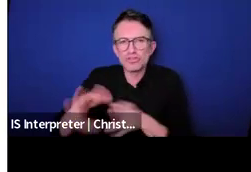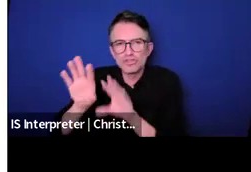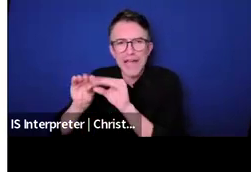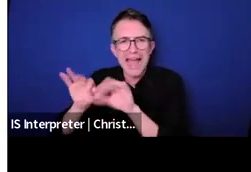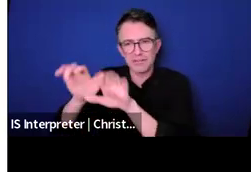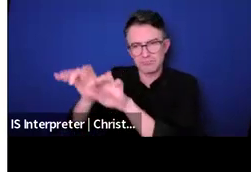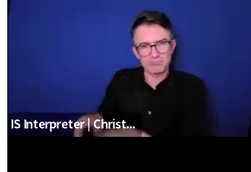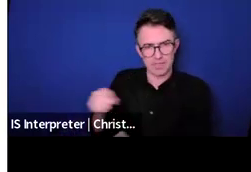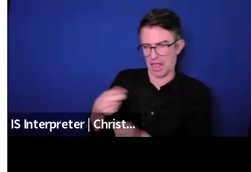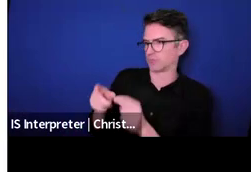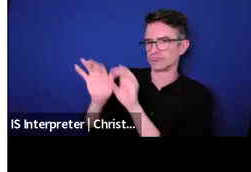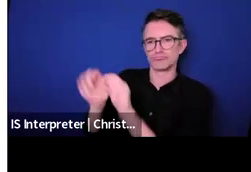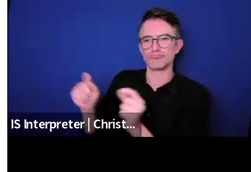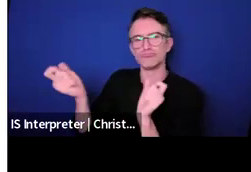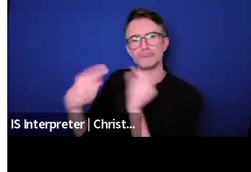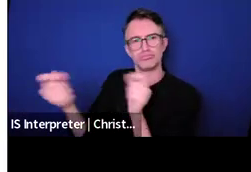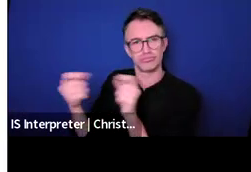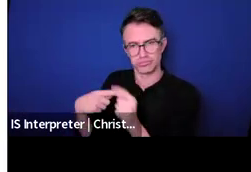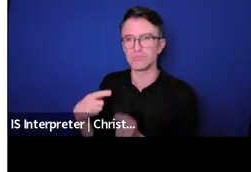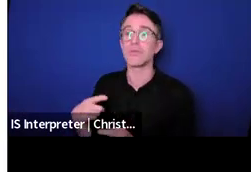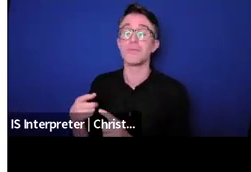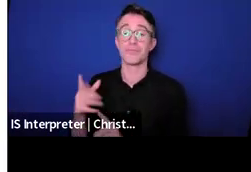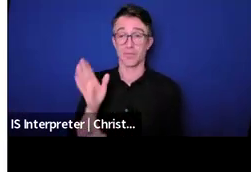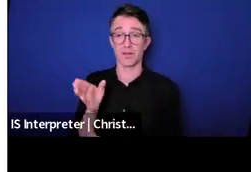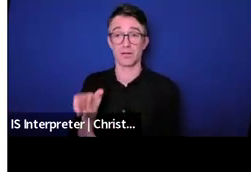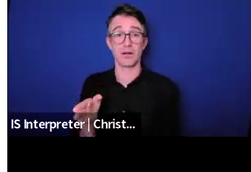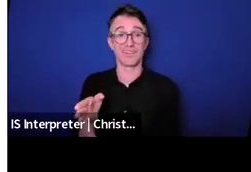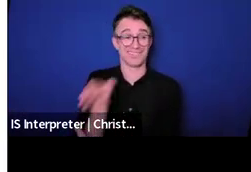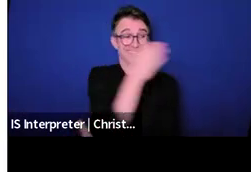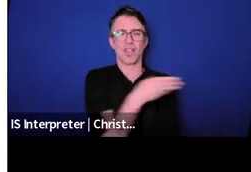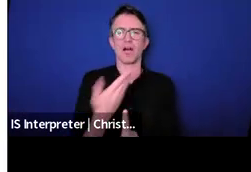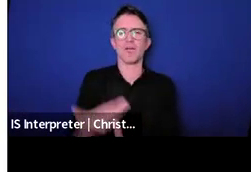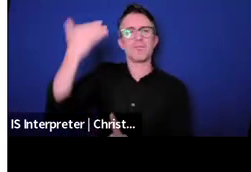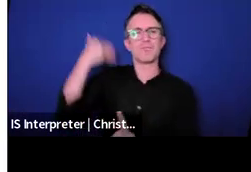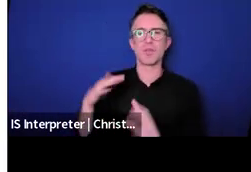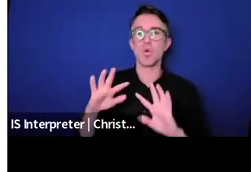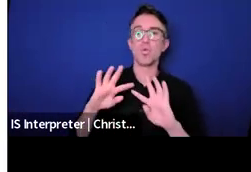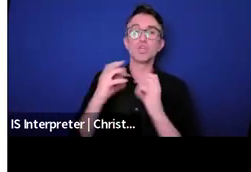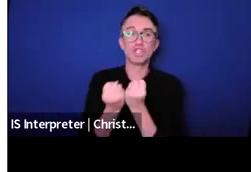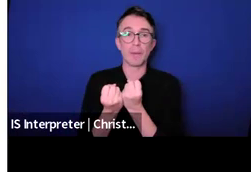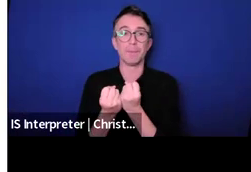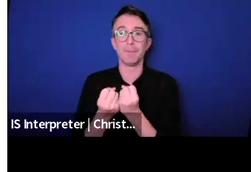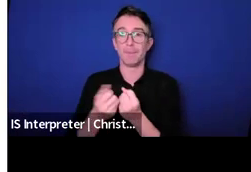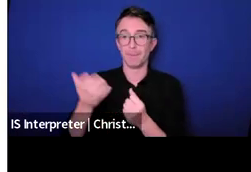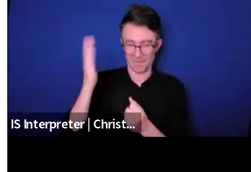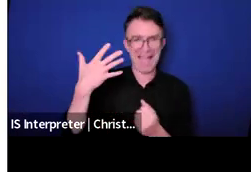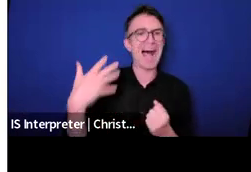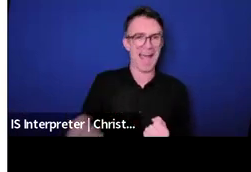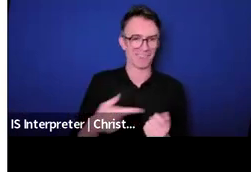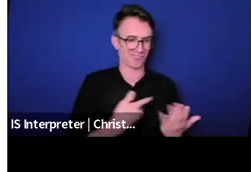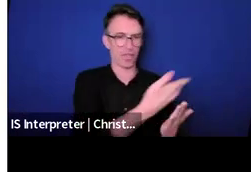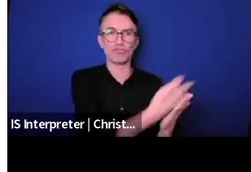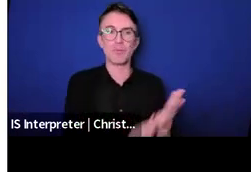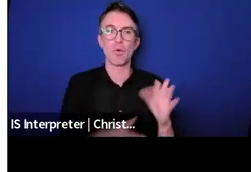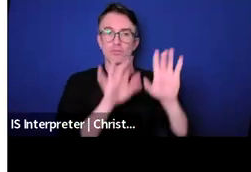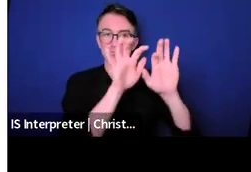global workshop and prior work between FCDO, UNICEF, and STAR. And then we will also share an outcomes report